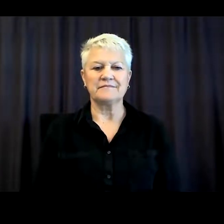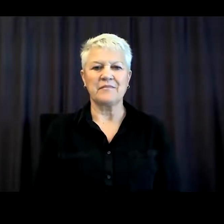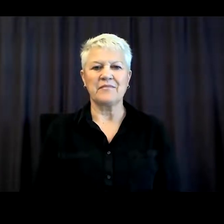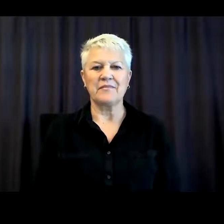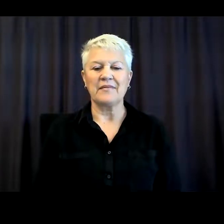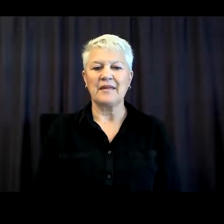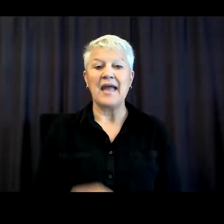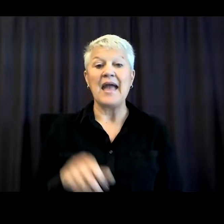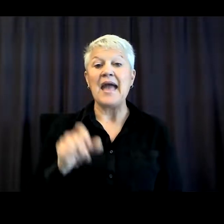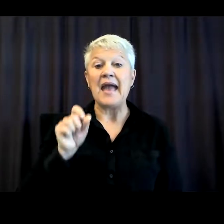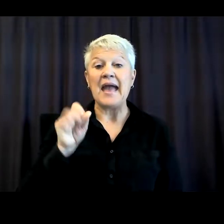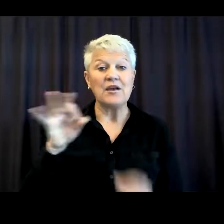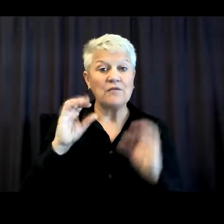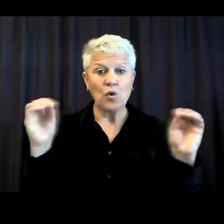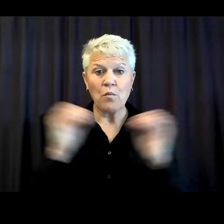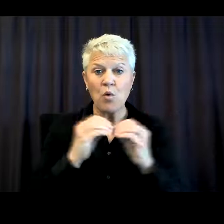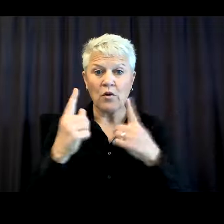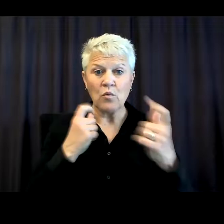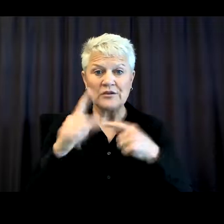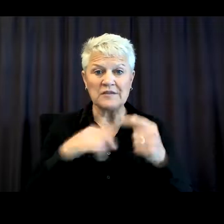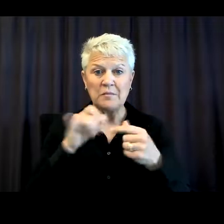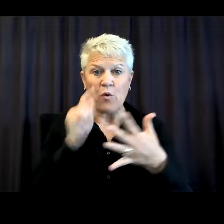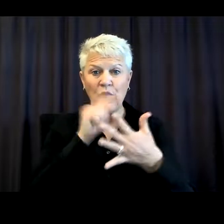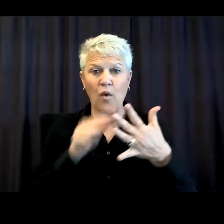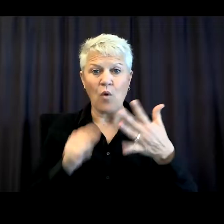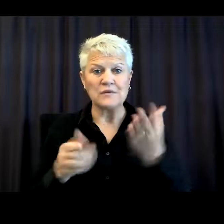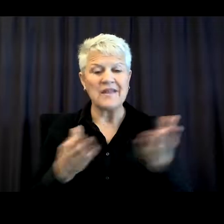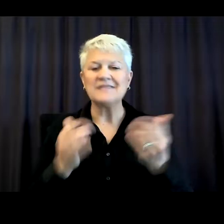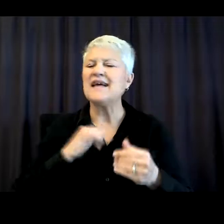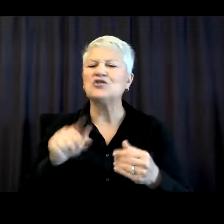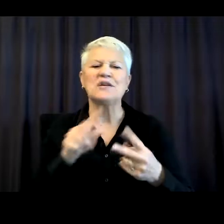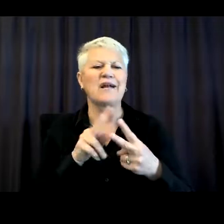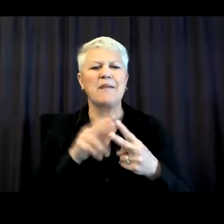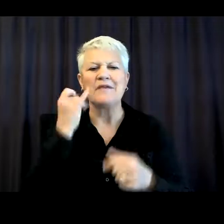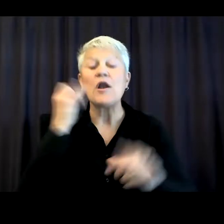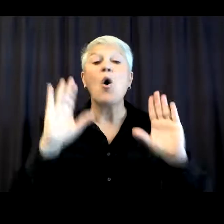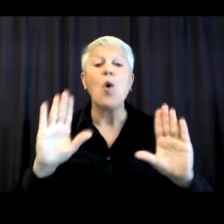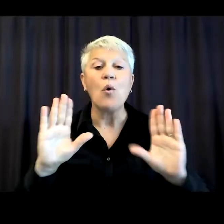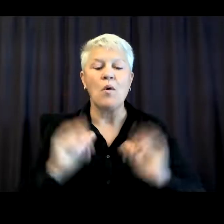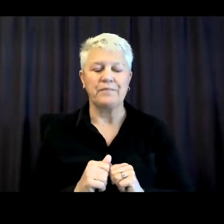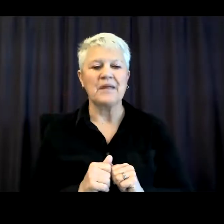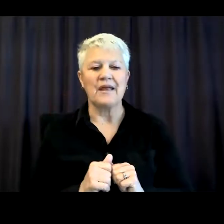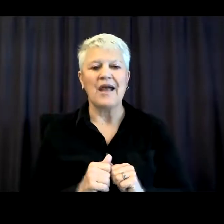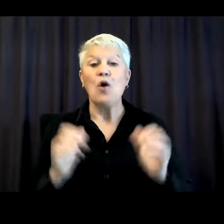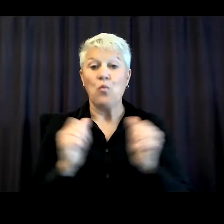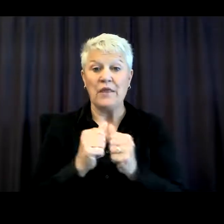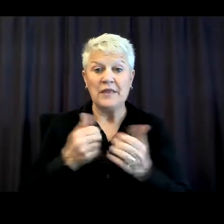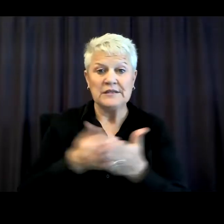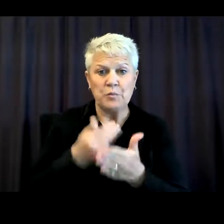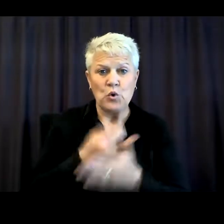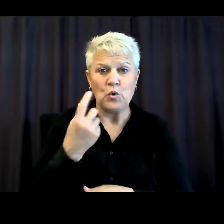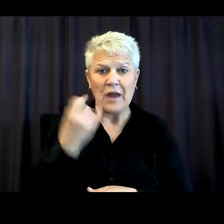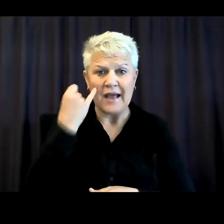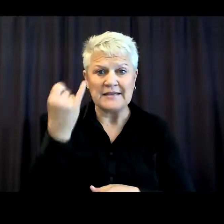And if there are no questions about those, that's just a couple of ideas. Oh, and you know, with the spoon one too, you